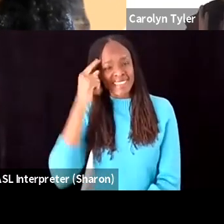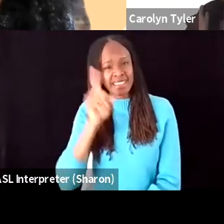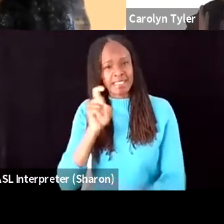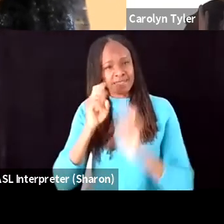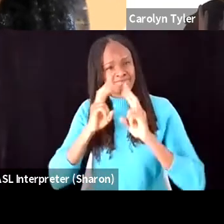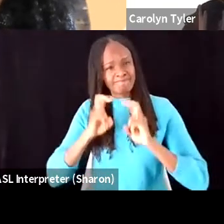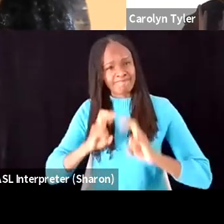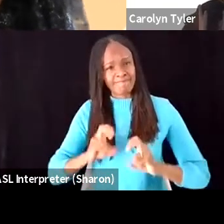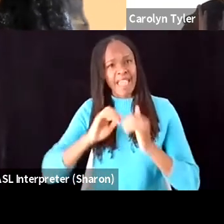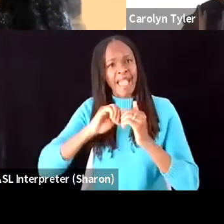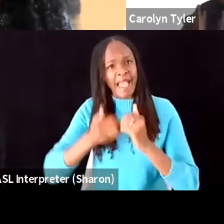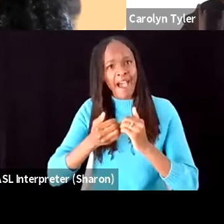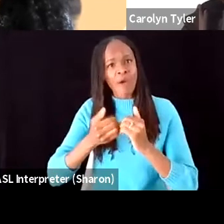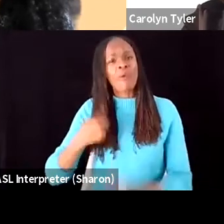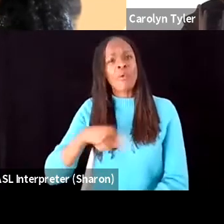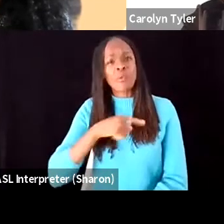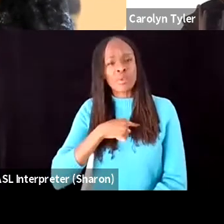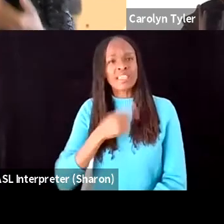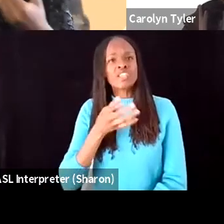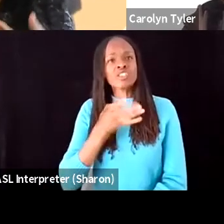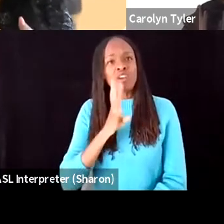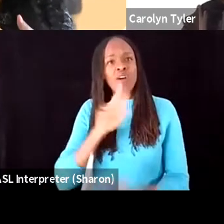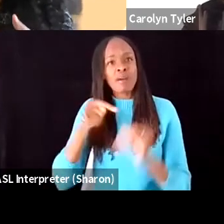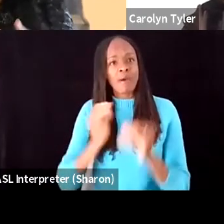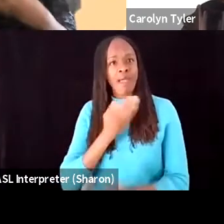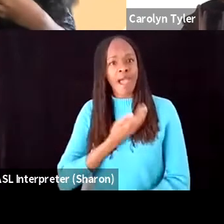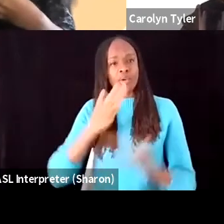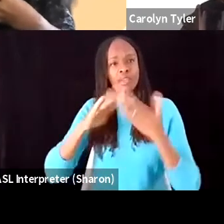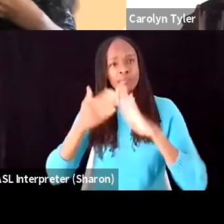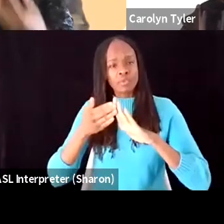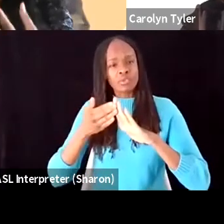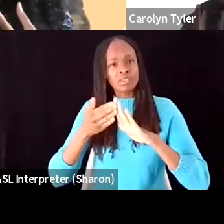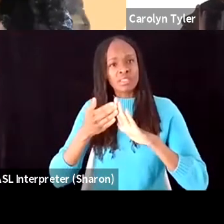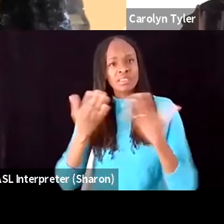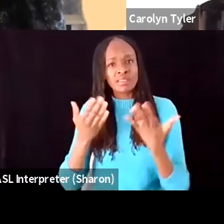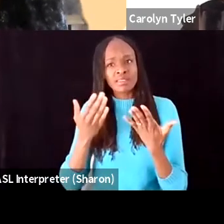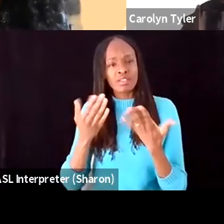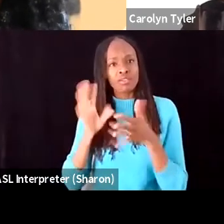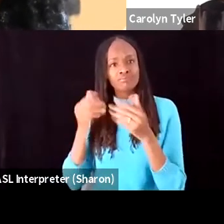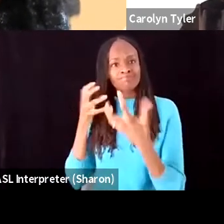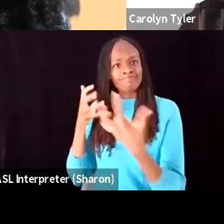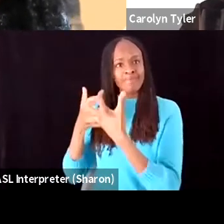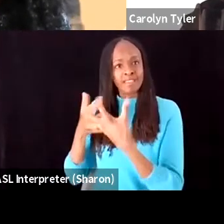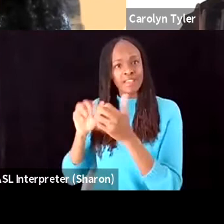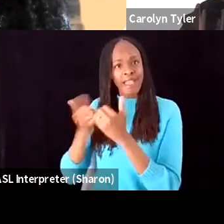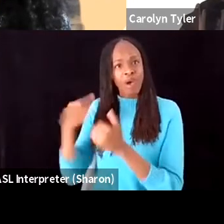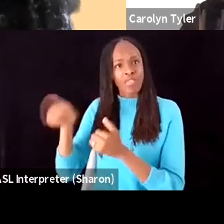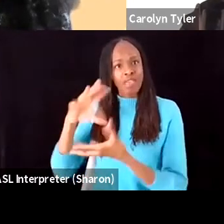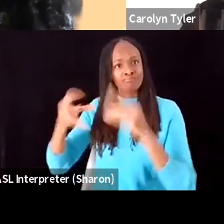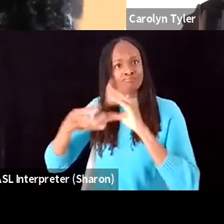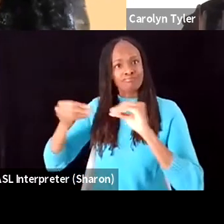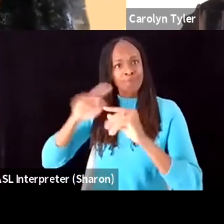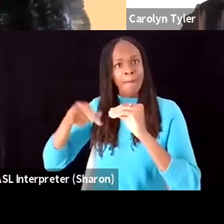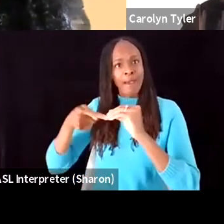reevaluate the way we talk about our communities in a way that's more holistic to the way they're talking about themselves. Well, I think